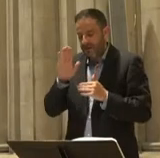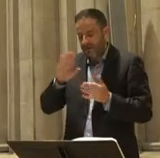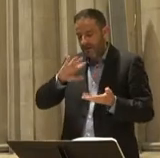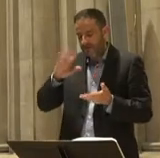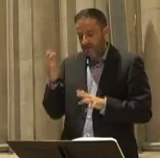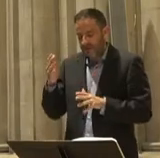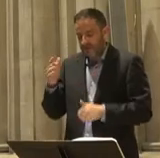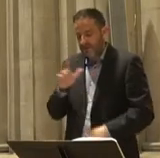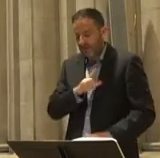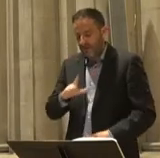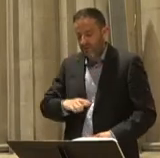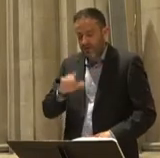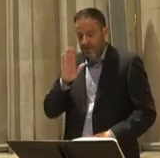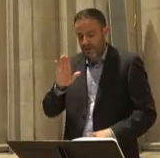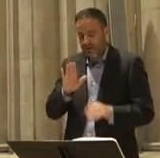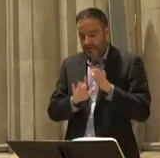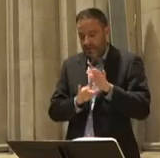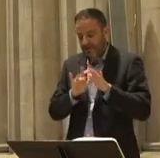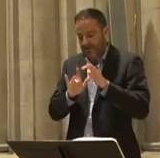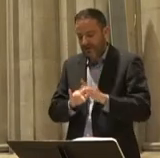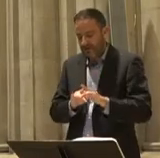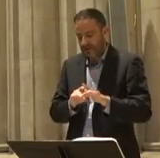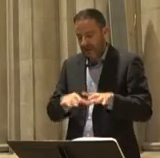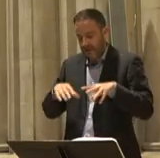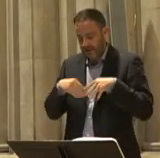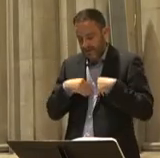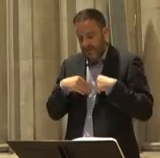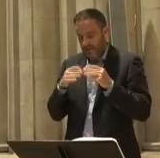distress. Lord, in your mercy,